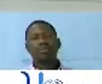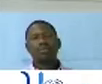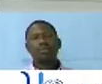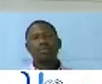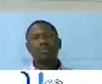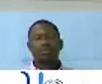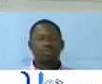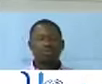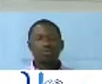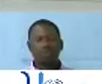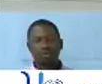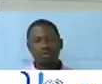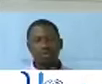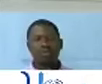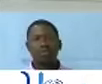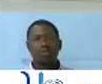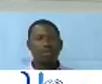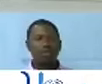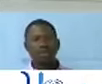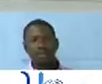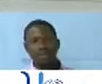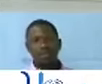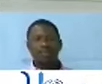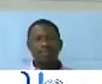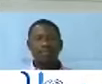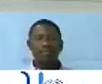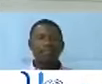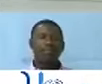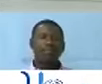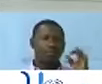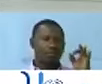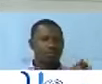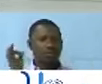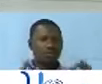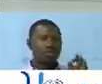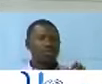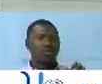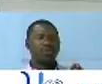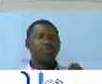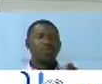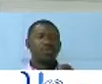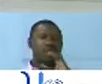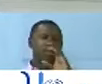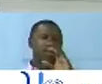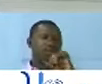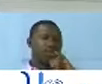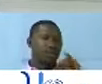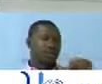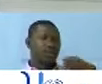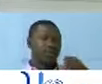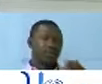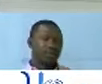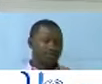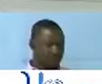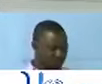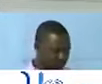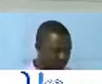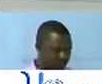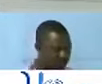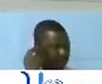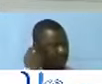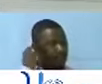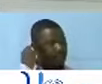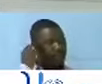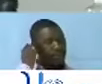to the Chief Justice. Ya nga amna letter bi nga xamné mom lañu bind ci Chief Justice bi. You gave me the letter